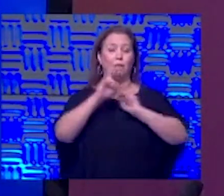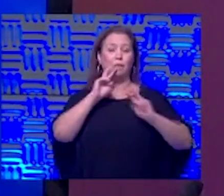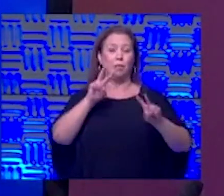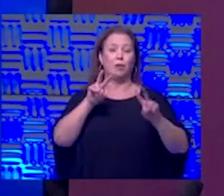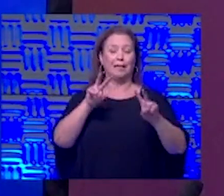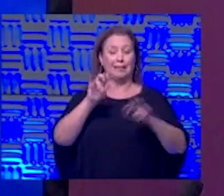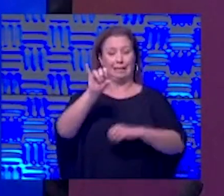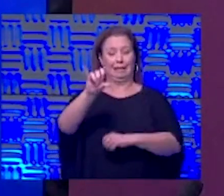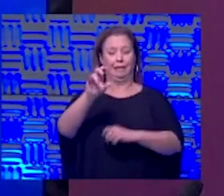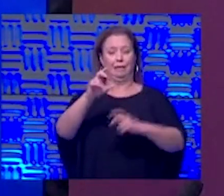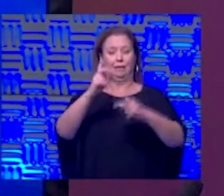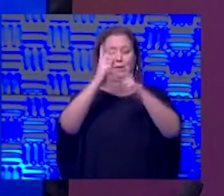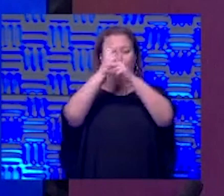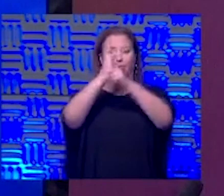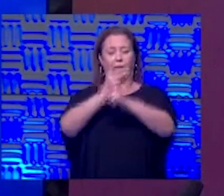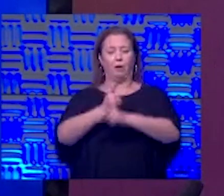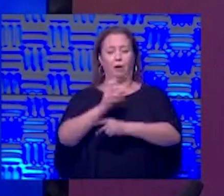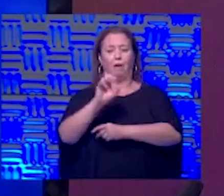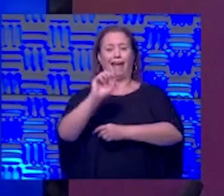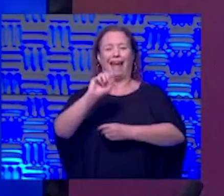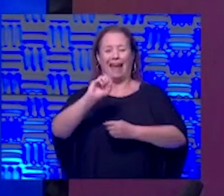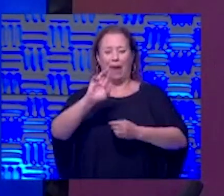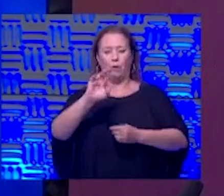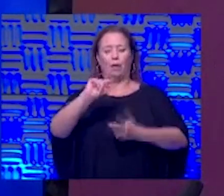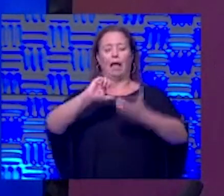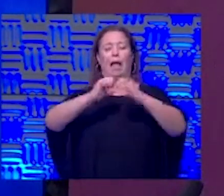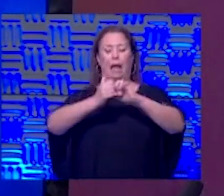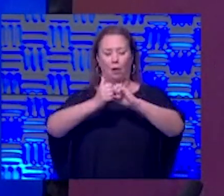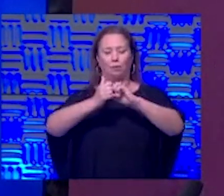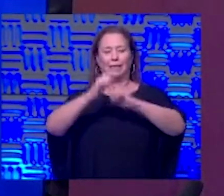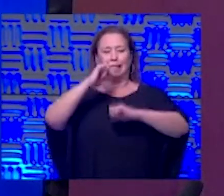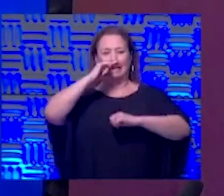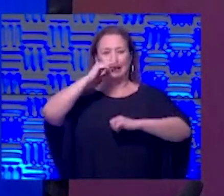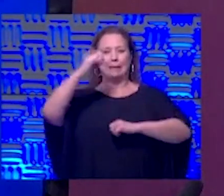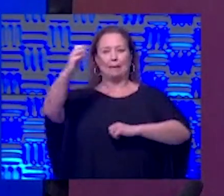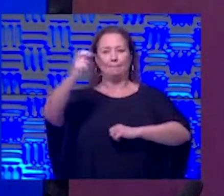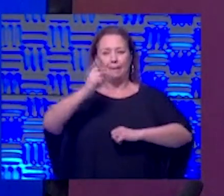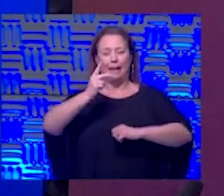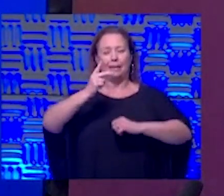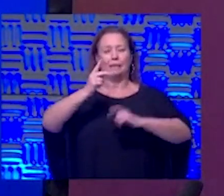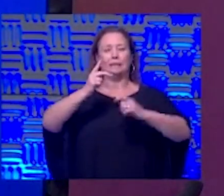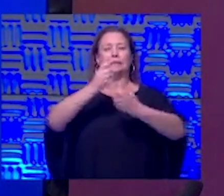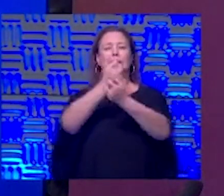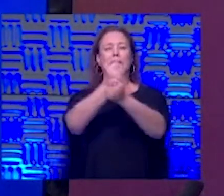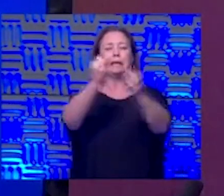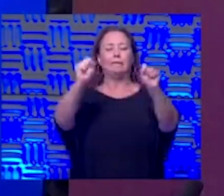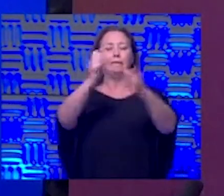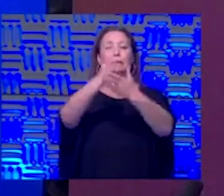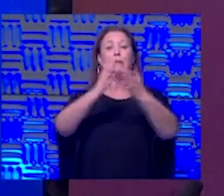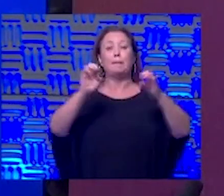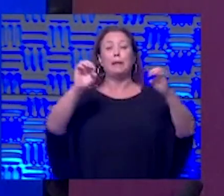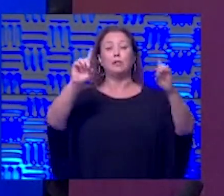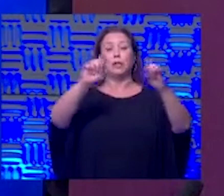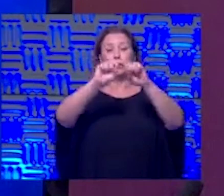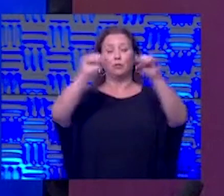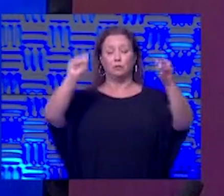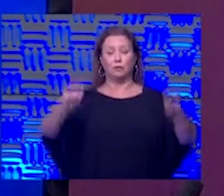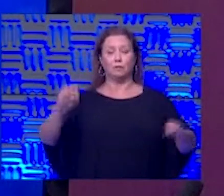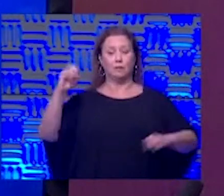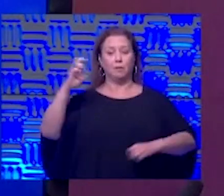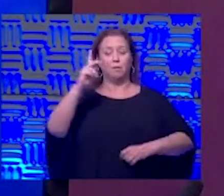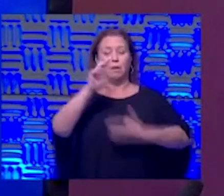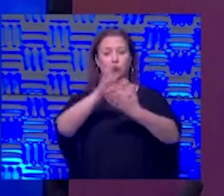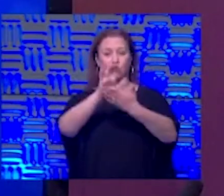those and figure out how to get kids safely back into some kind of educational system that gets them into